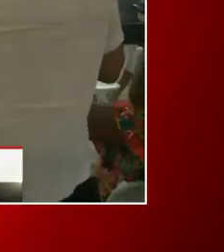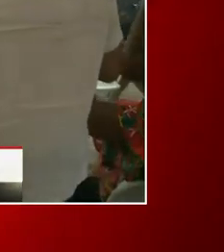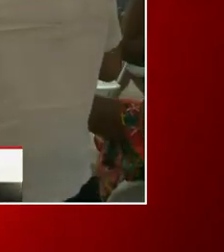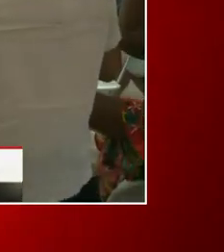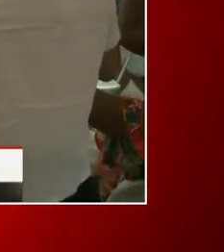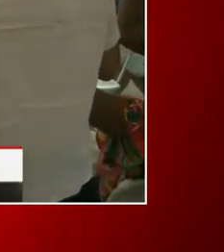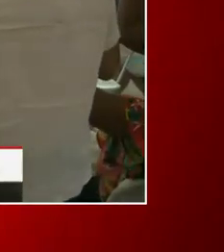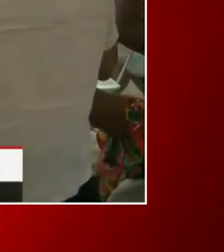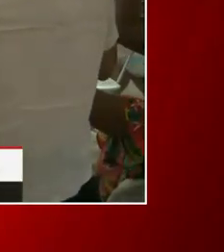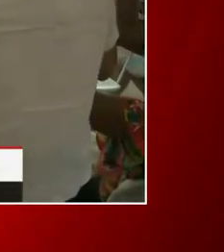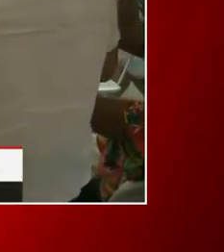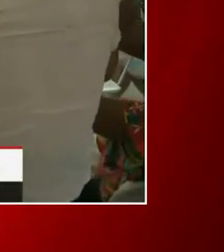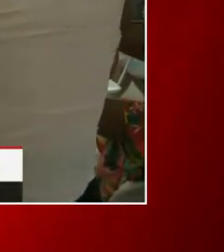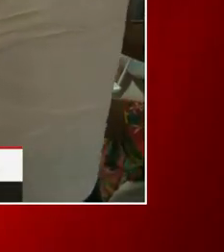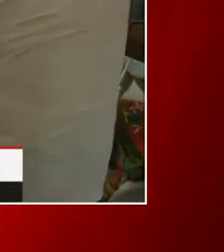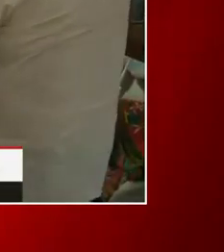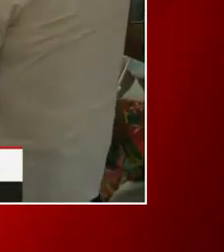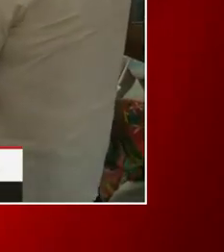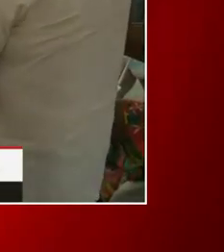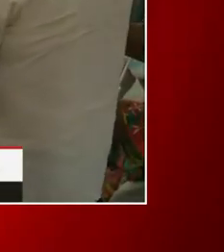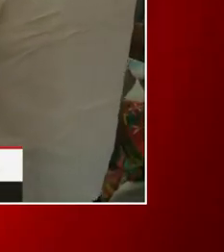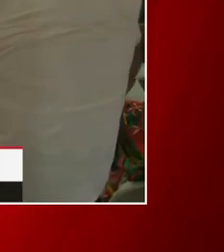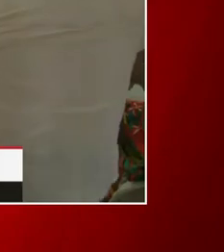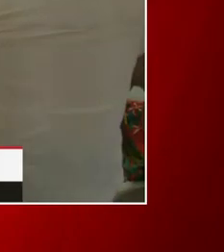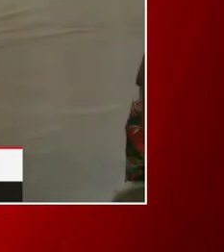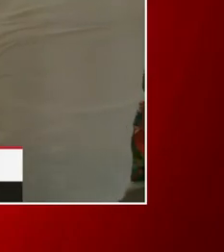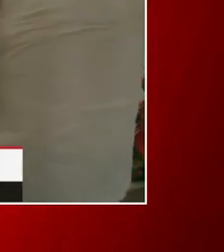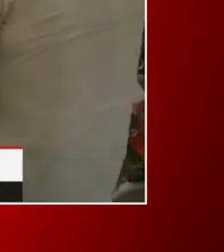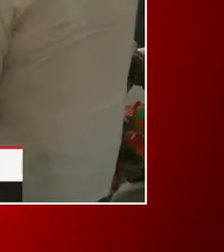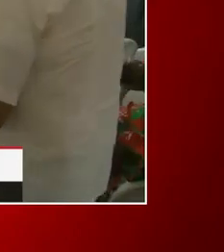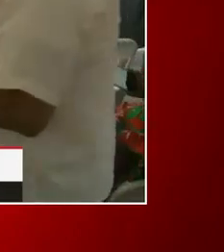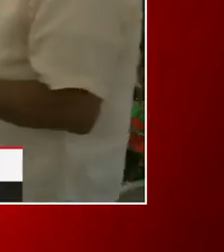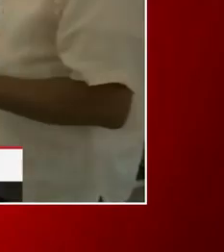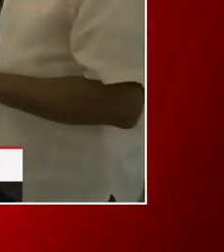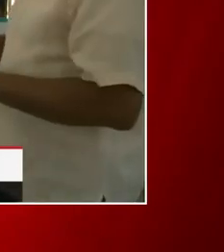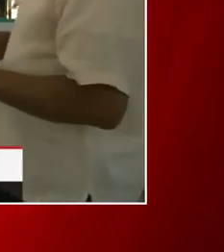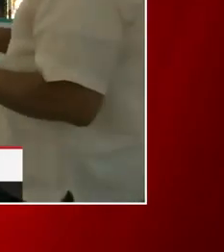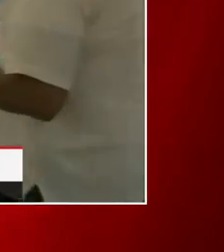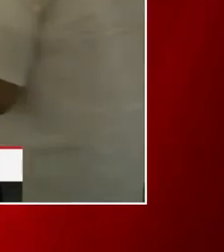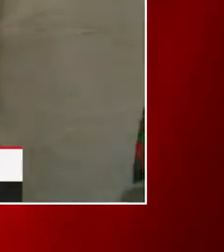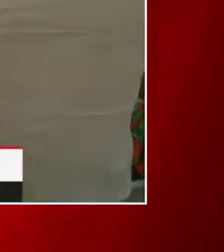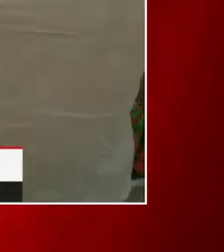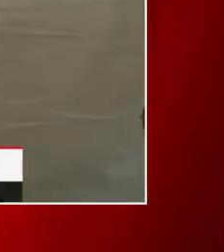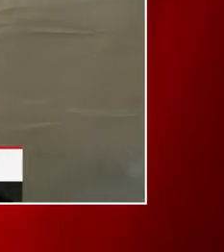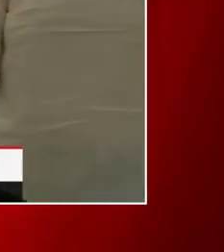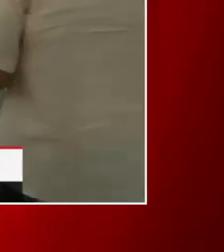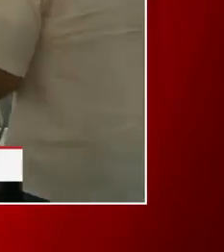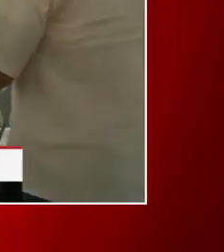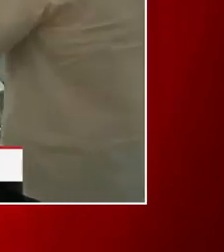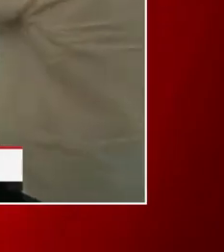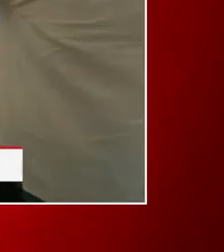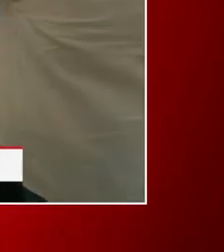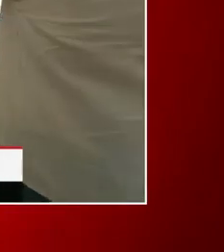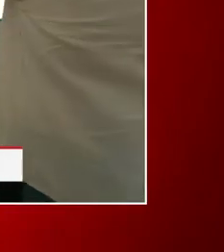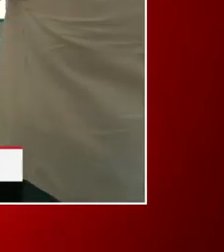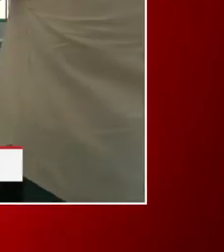It's going good. Hey, yeah, I think that's one. Yeah. Okay, there you go.